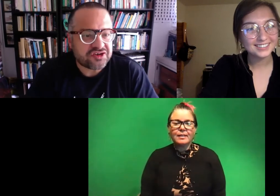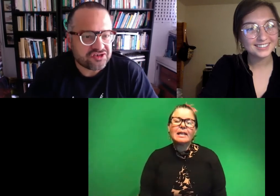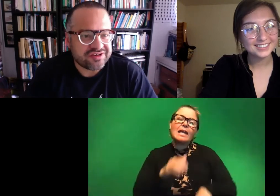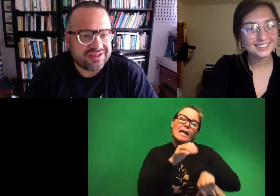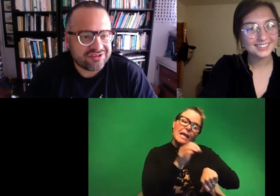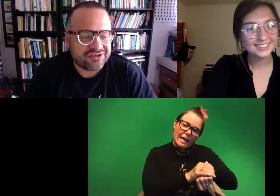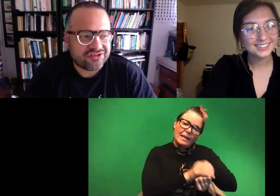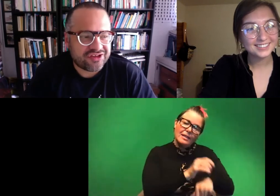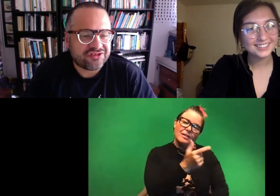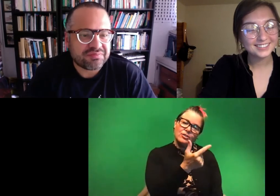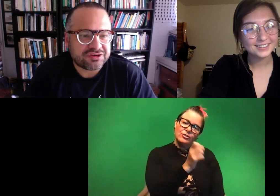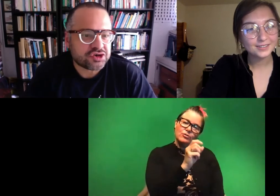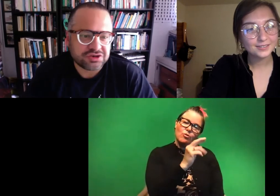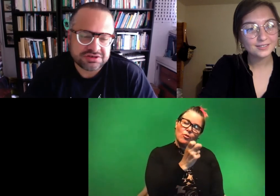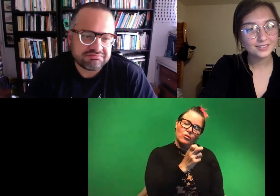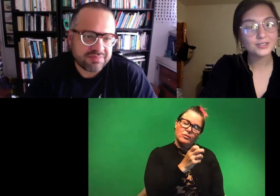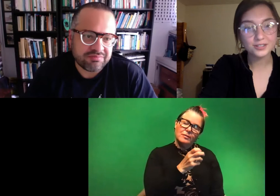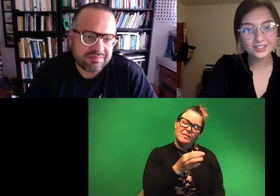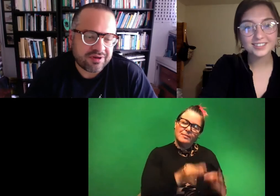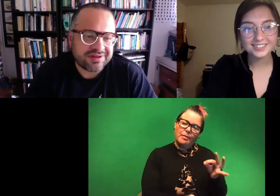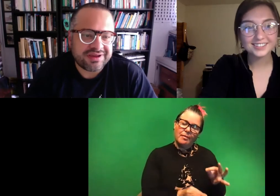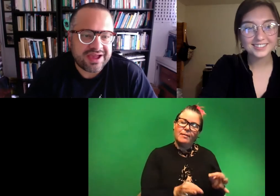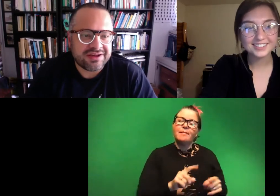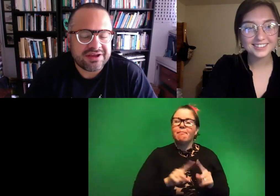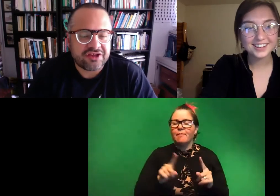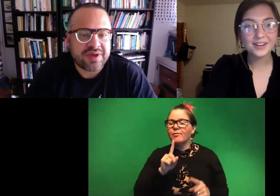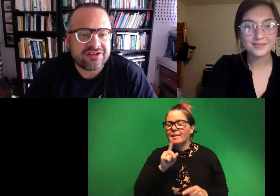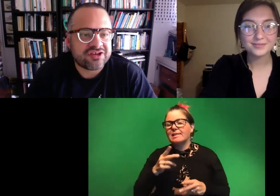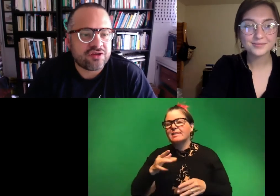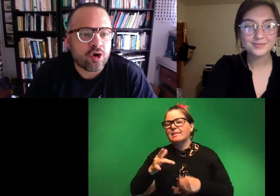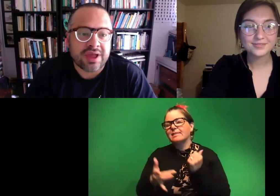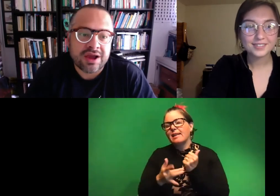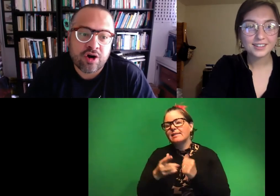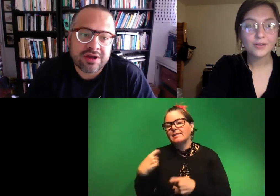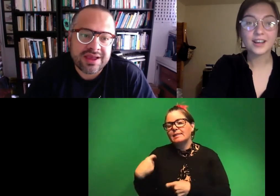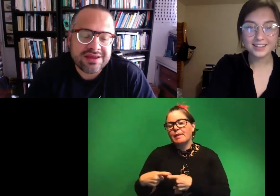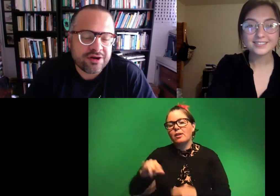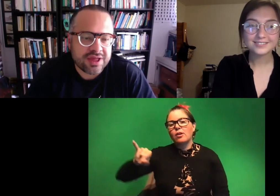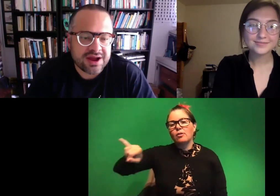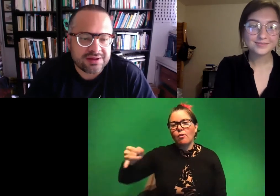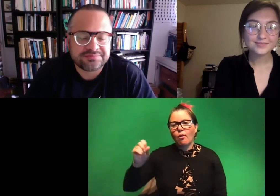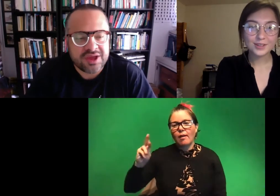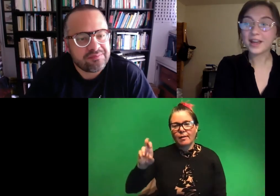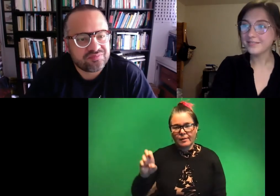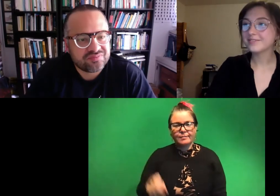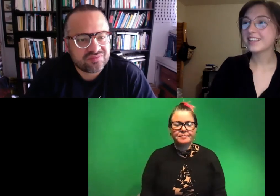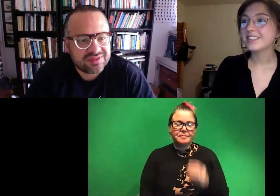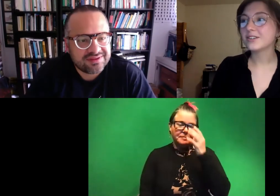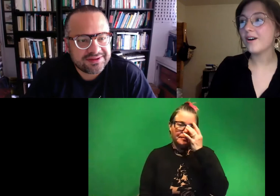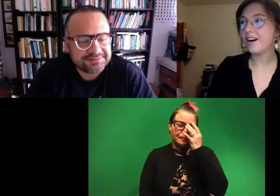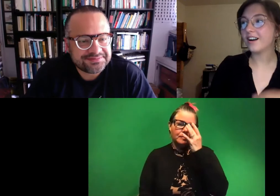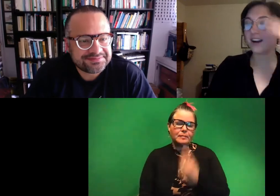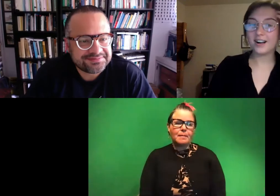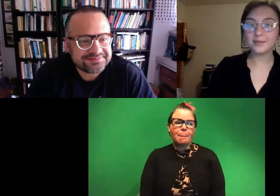English version is simpler, George, but George. But yeah, in Spanish it's Jorge Noriega.